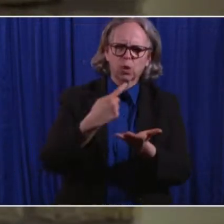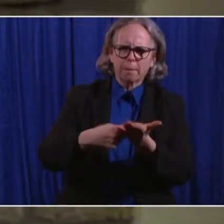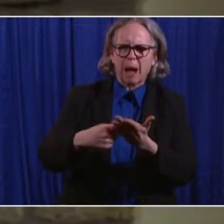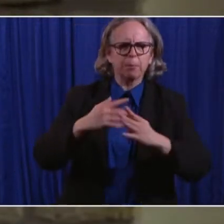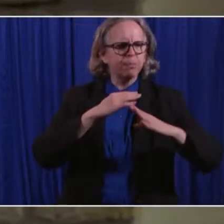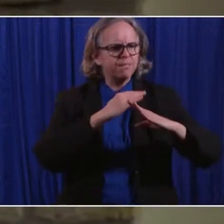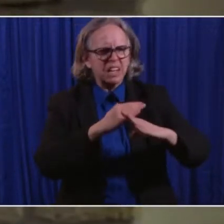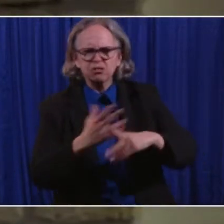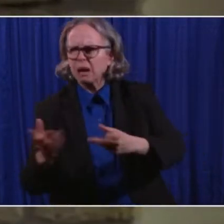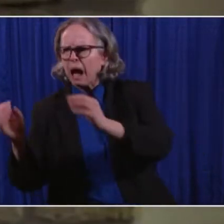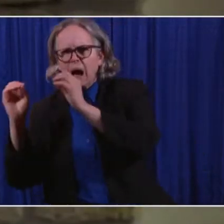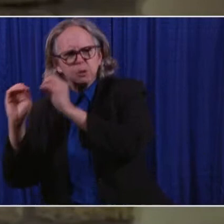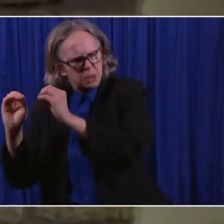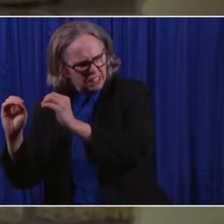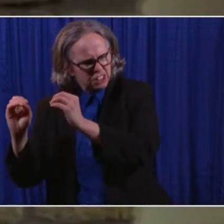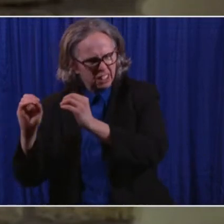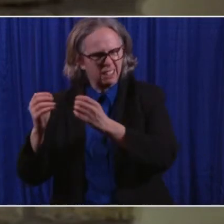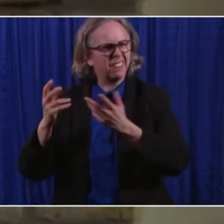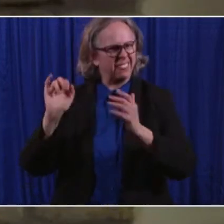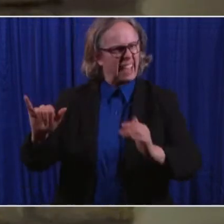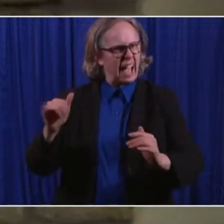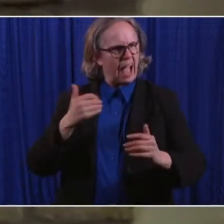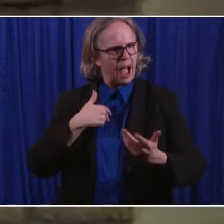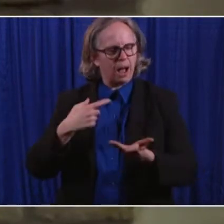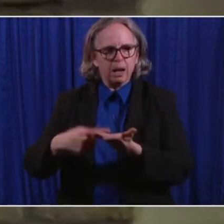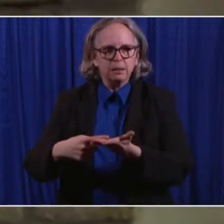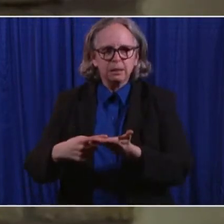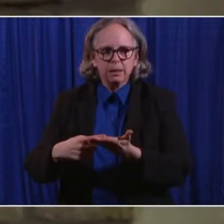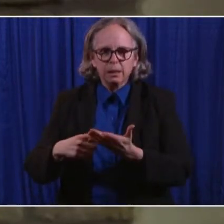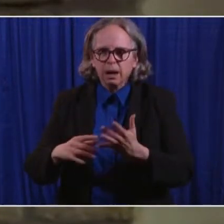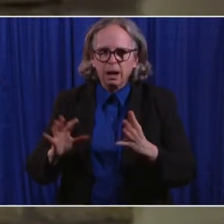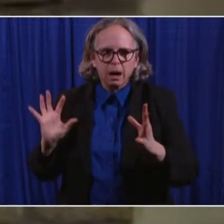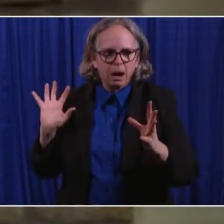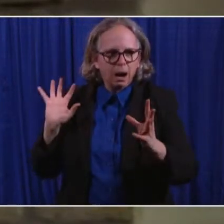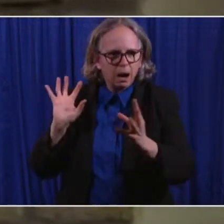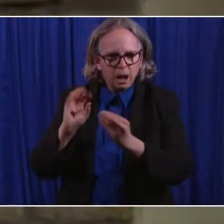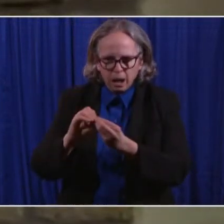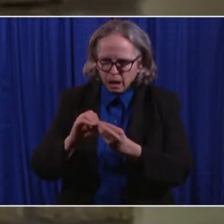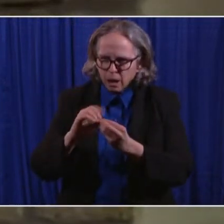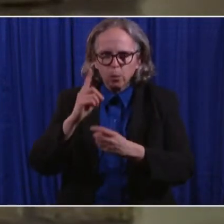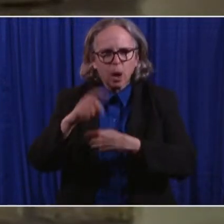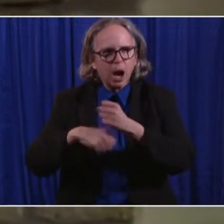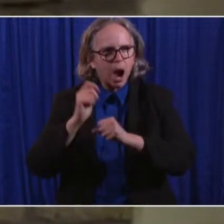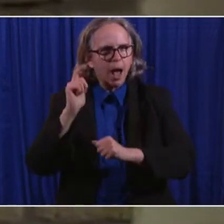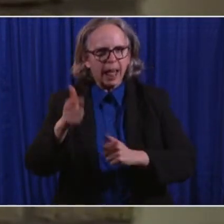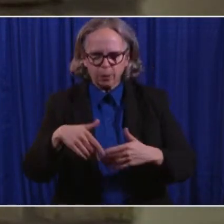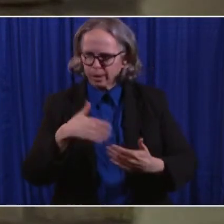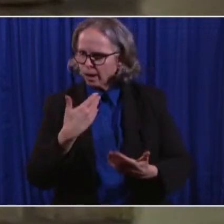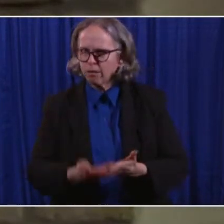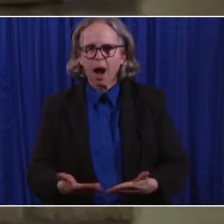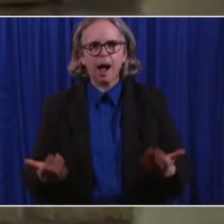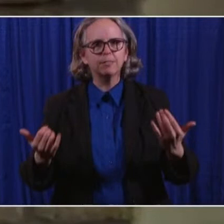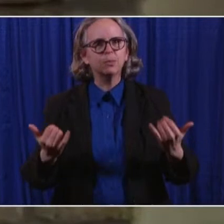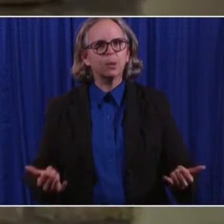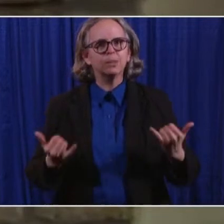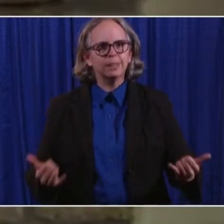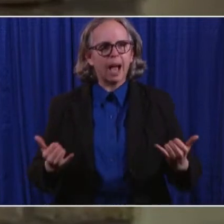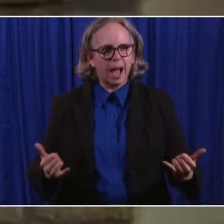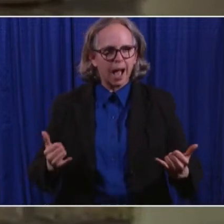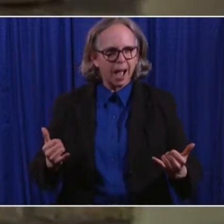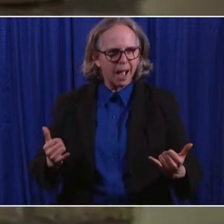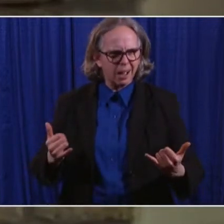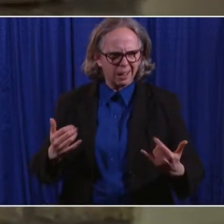efforts. Now, more than a year later, we are here. We've moved through many stages of the